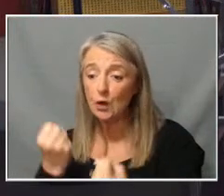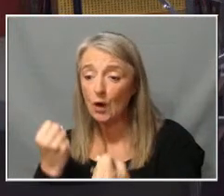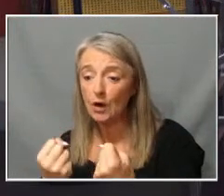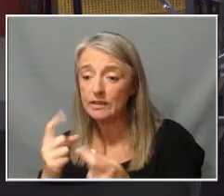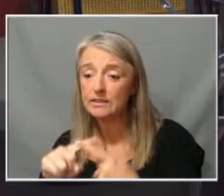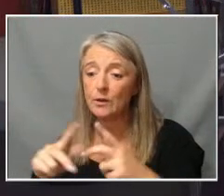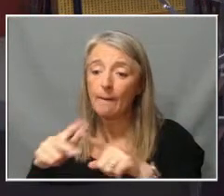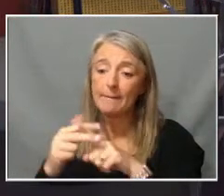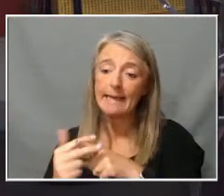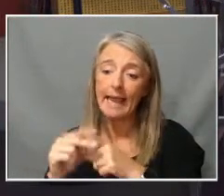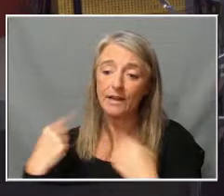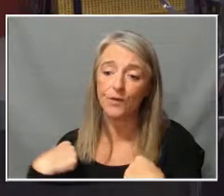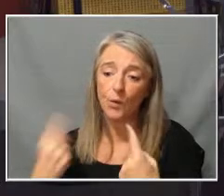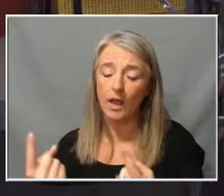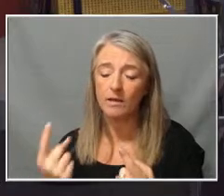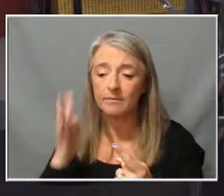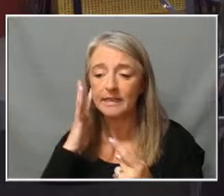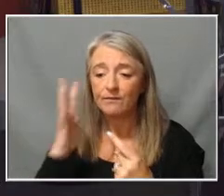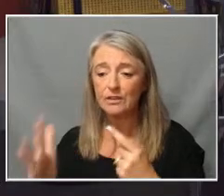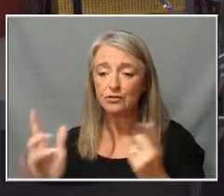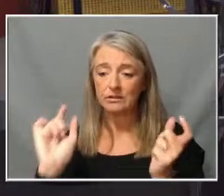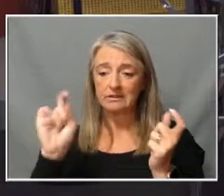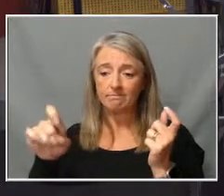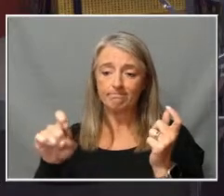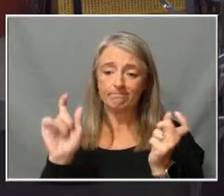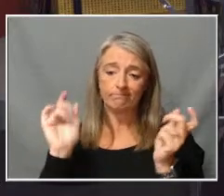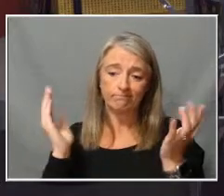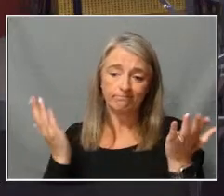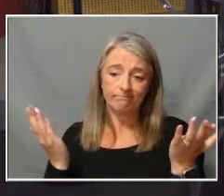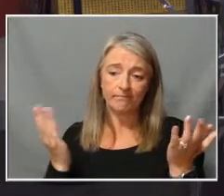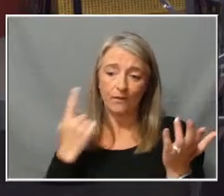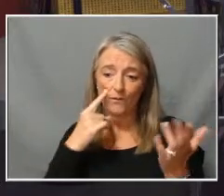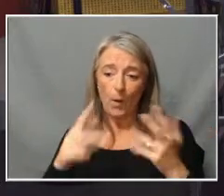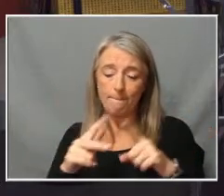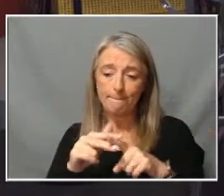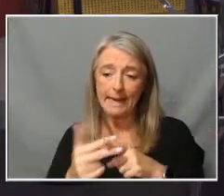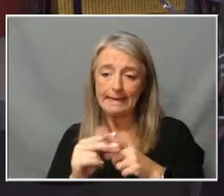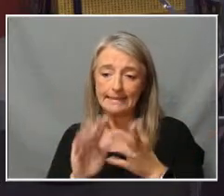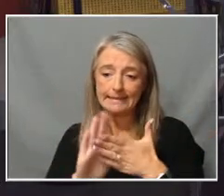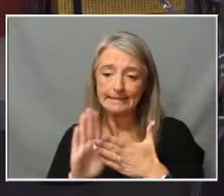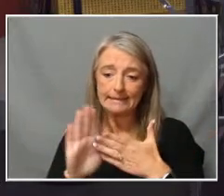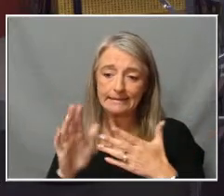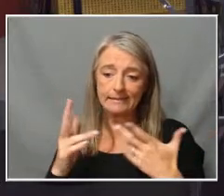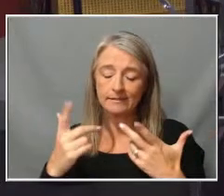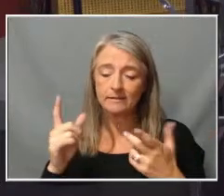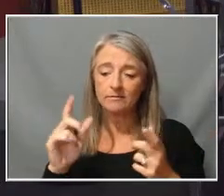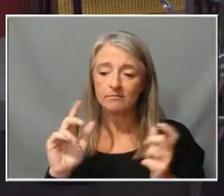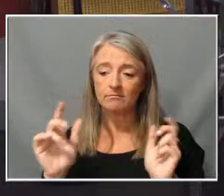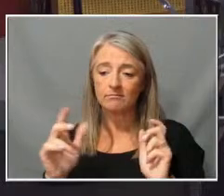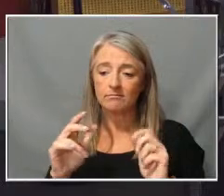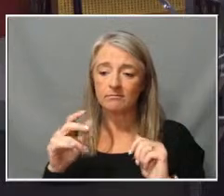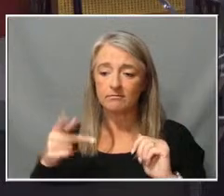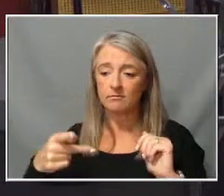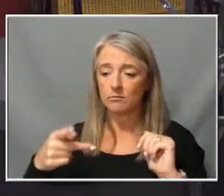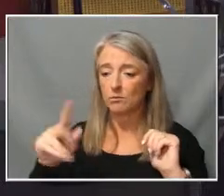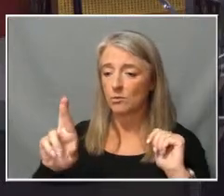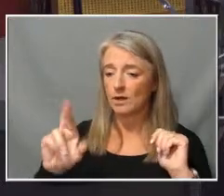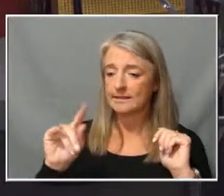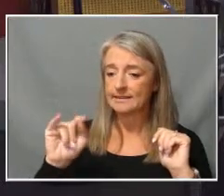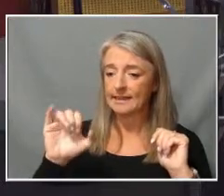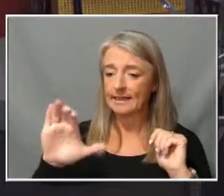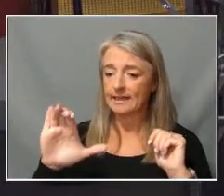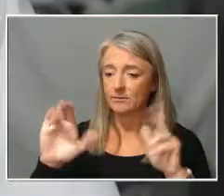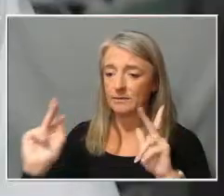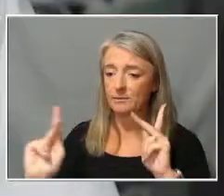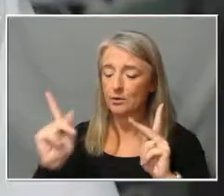for a while, but eventually you need to go, even just for maintenance. So yes, your prosthetist needs to be your best friend. And yeah, over time things wear